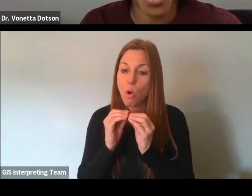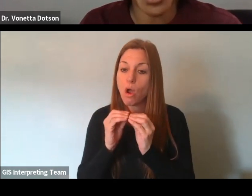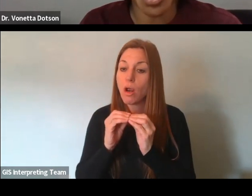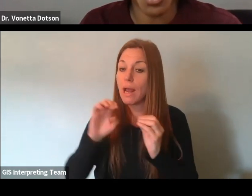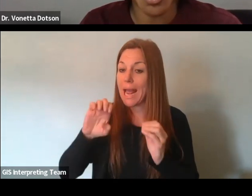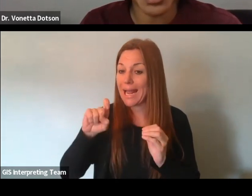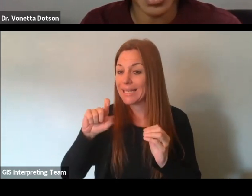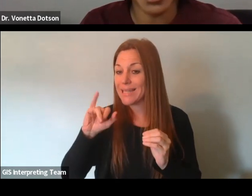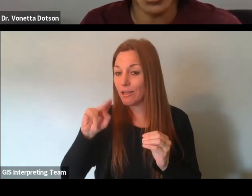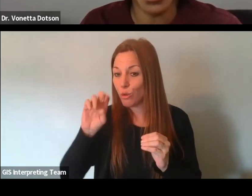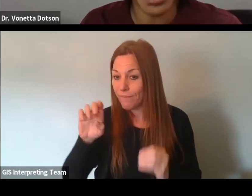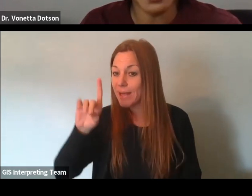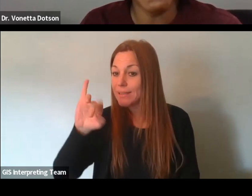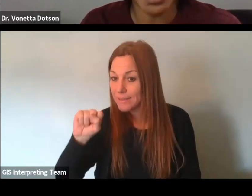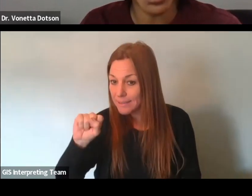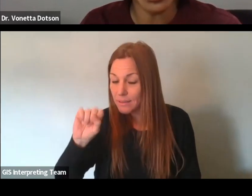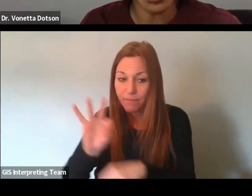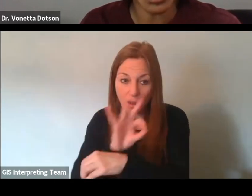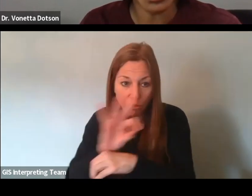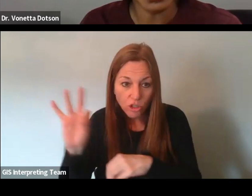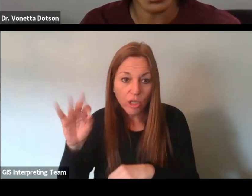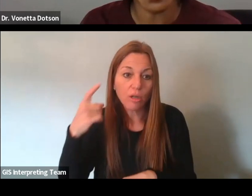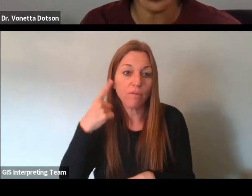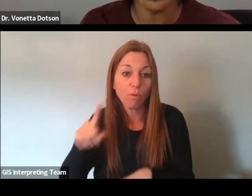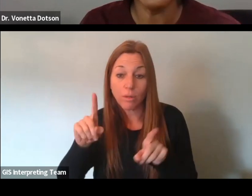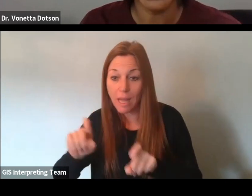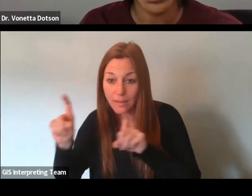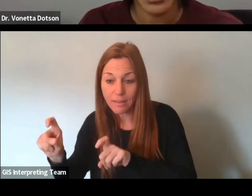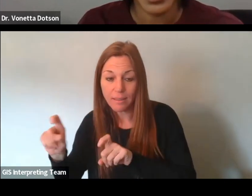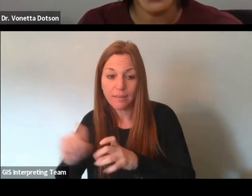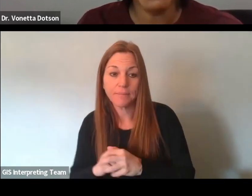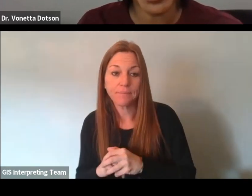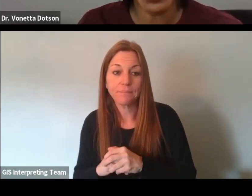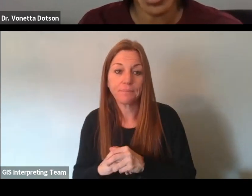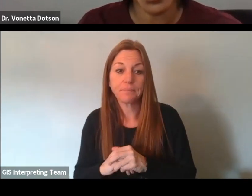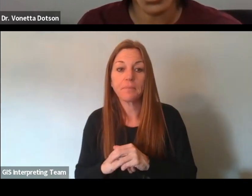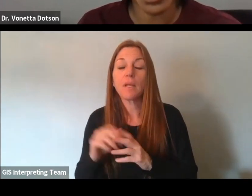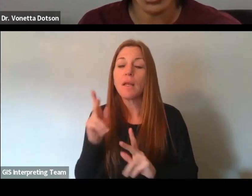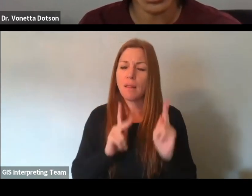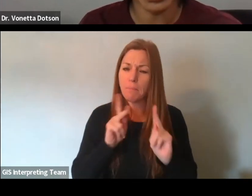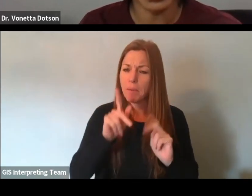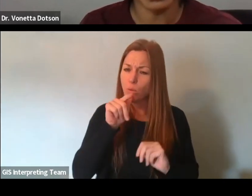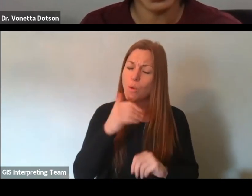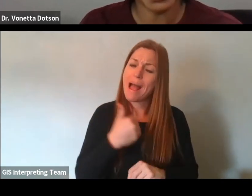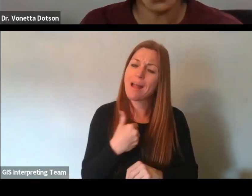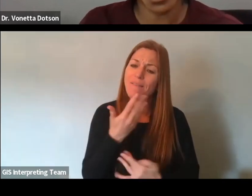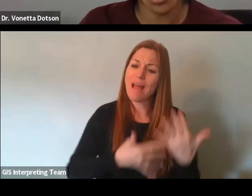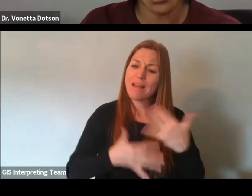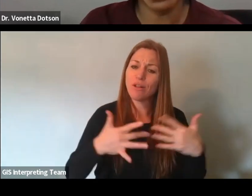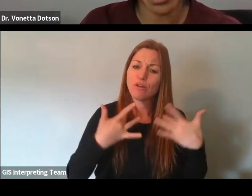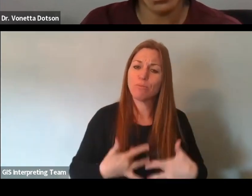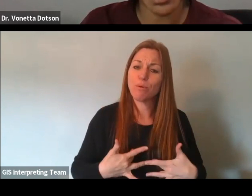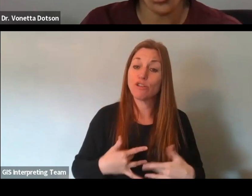Interestingly, the people with vascular depression had a lower rate of family history of depression. And that fits with